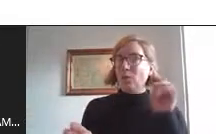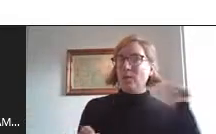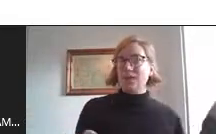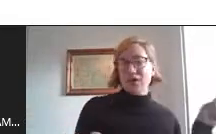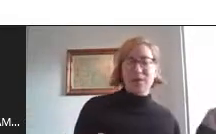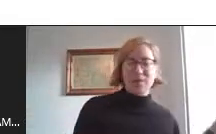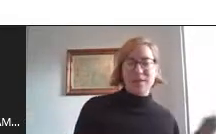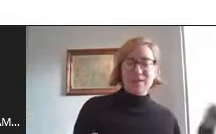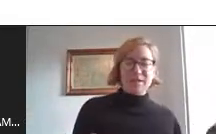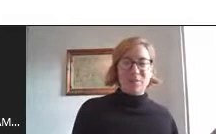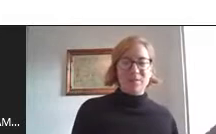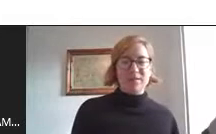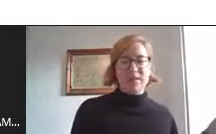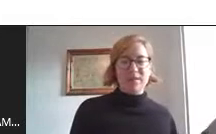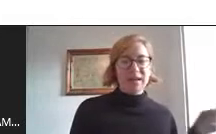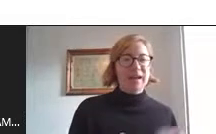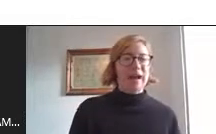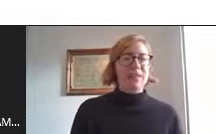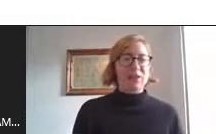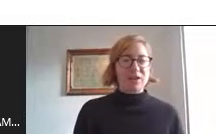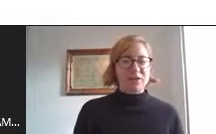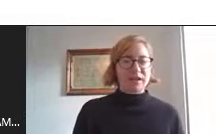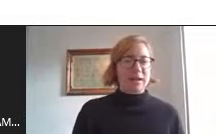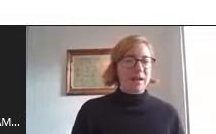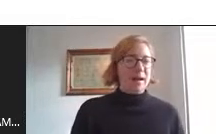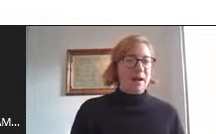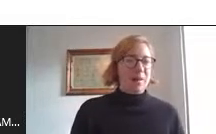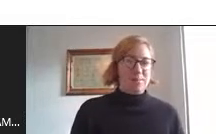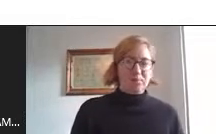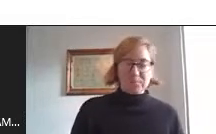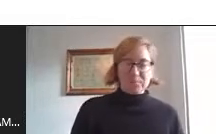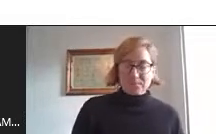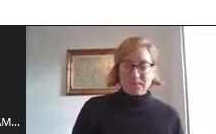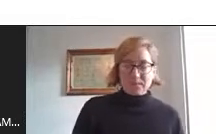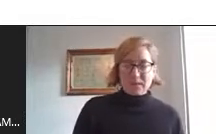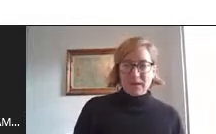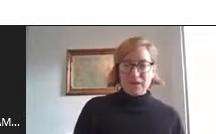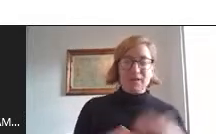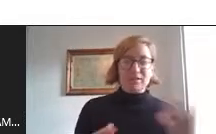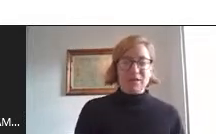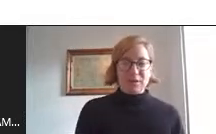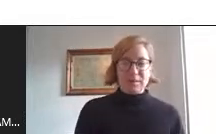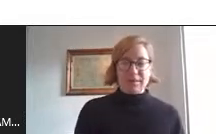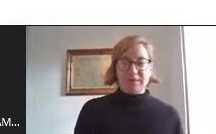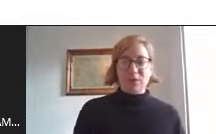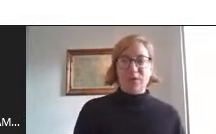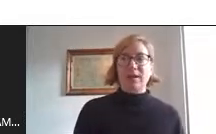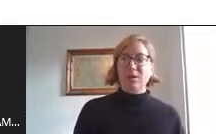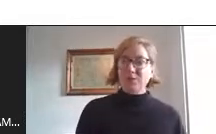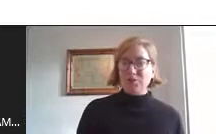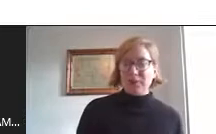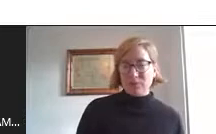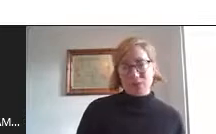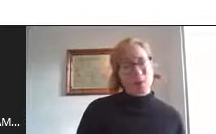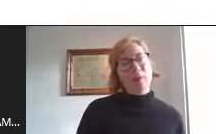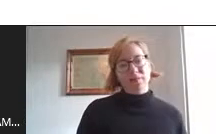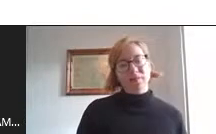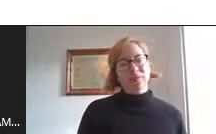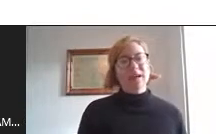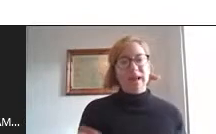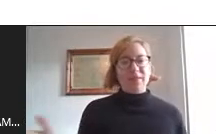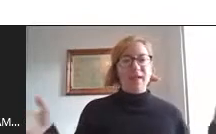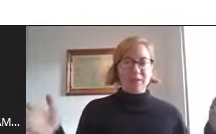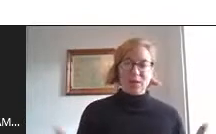speak to their mum with their teacher present. And then gradually you know, the teacher might say, oh, can I come and join in with